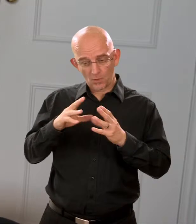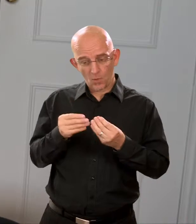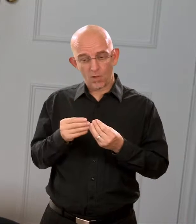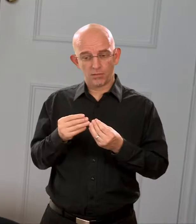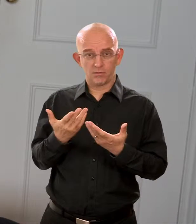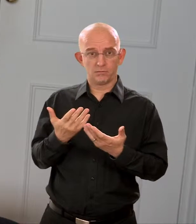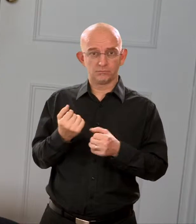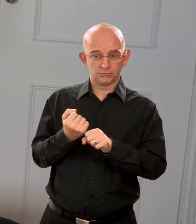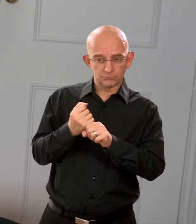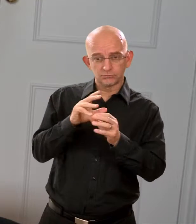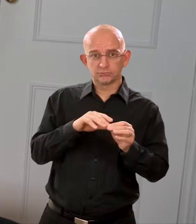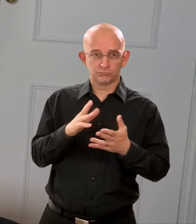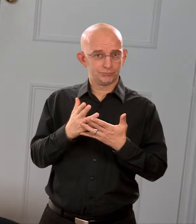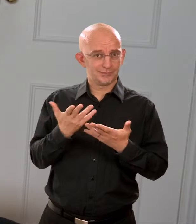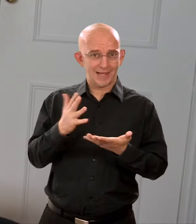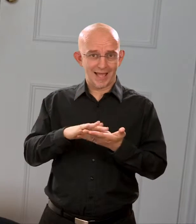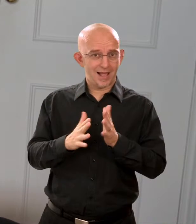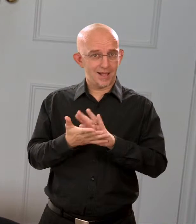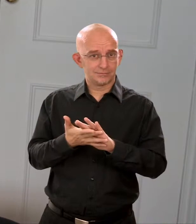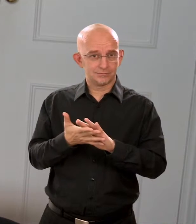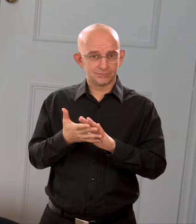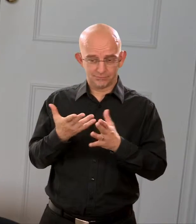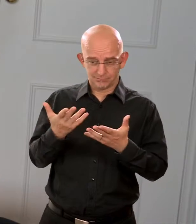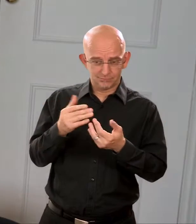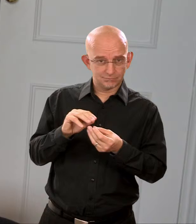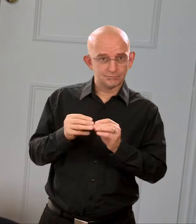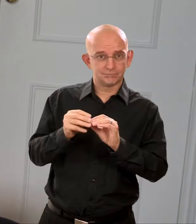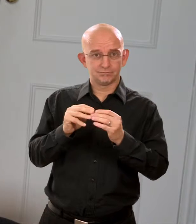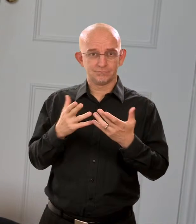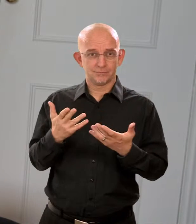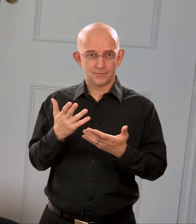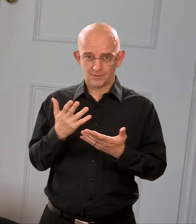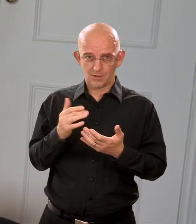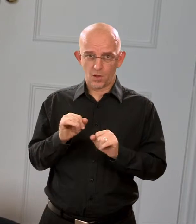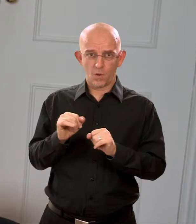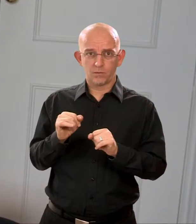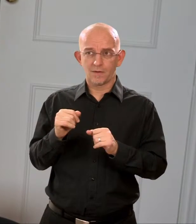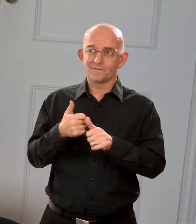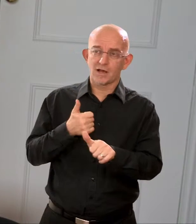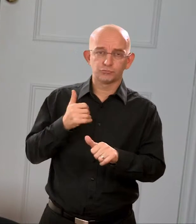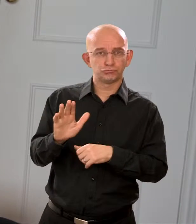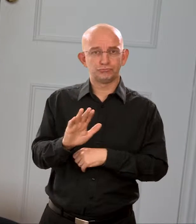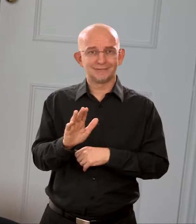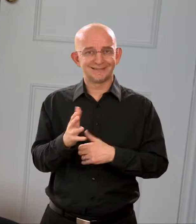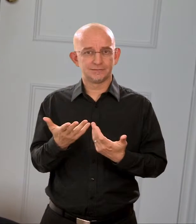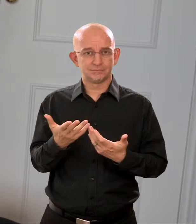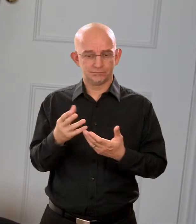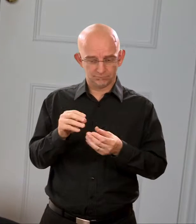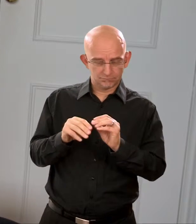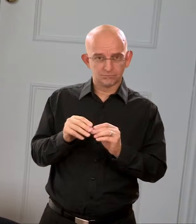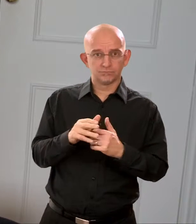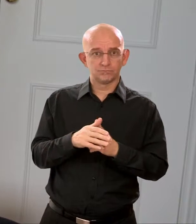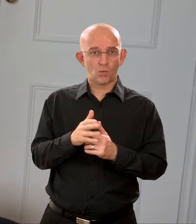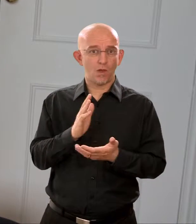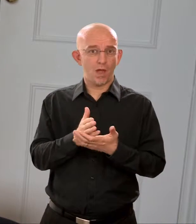a Swiss sort of girl. It's all handmade. It's basically, she had a couple